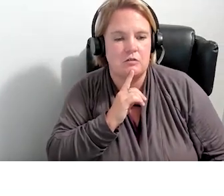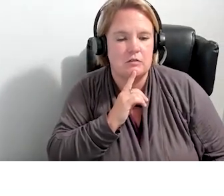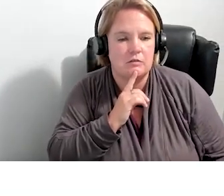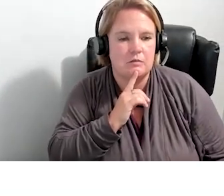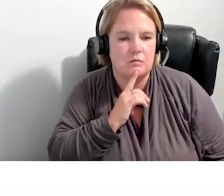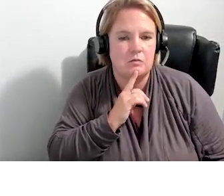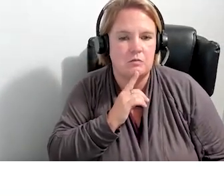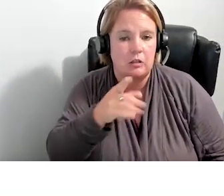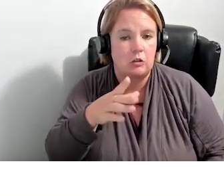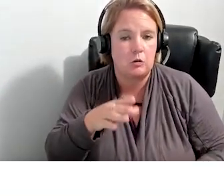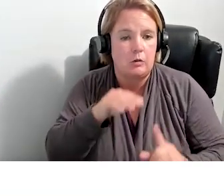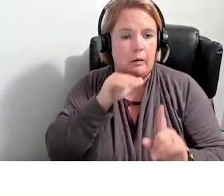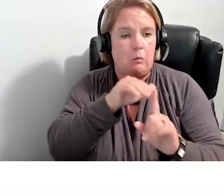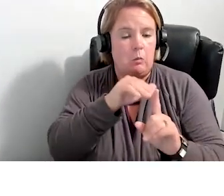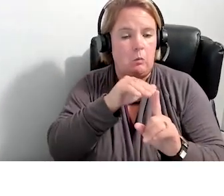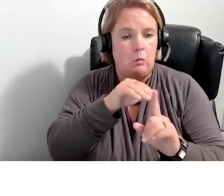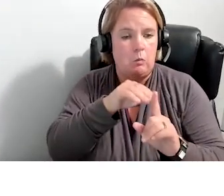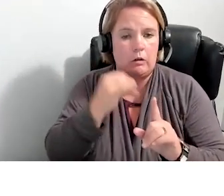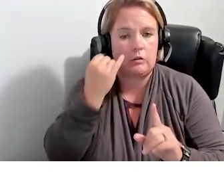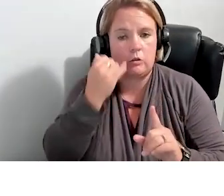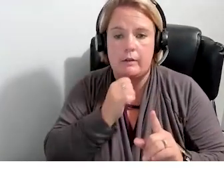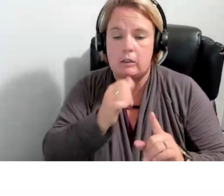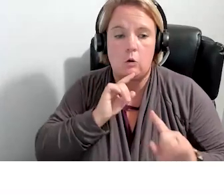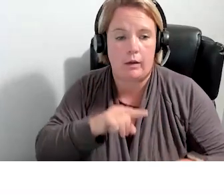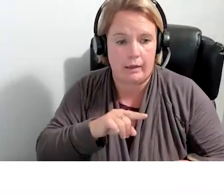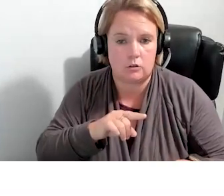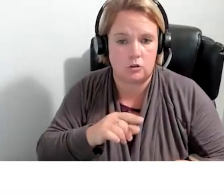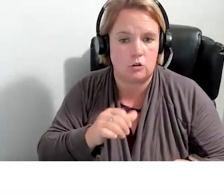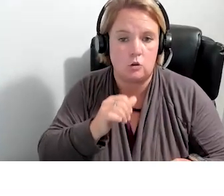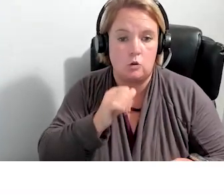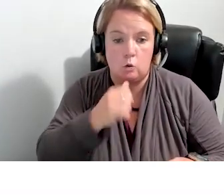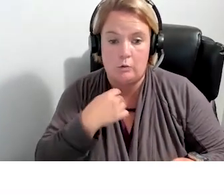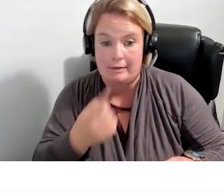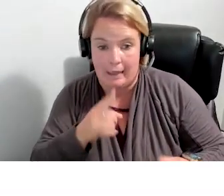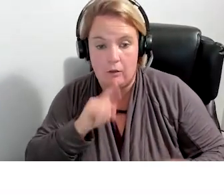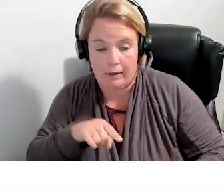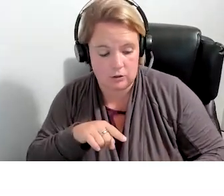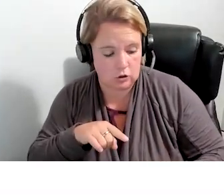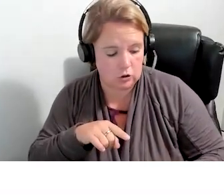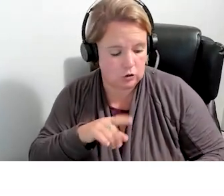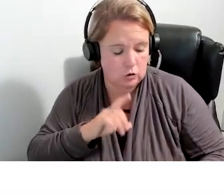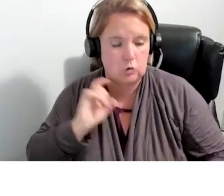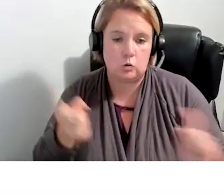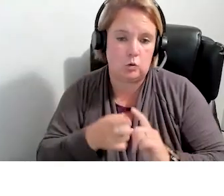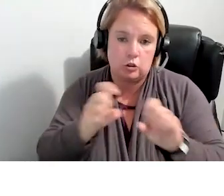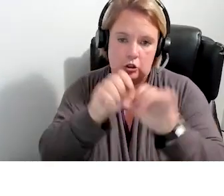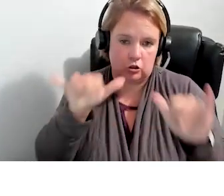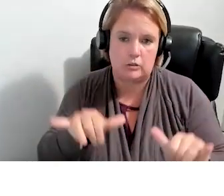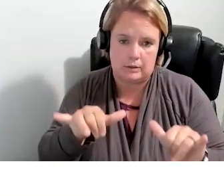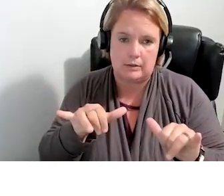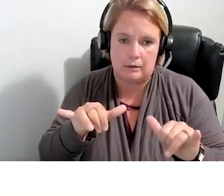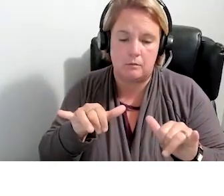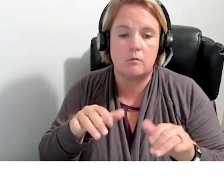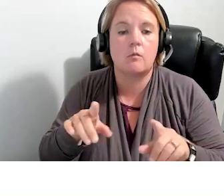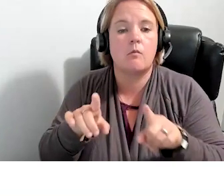also prompt this in a way that like, if they don't answer, you don't give them the answers. Yeah, So there's you a can lot of change that different system. ways to do Yeah. this. I think the other